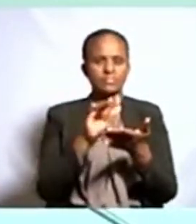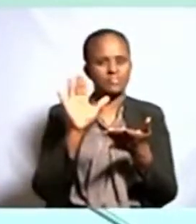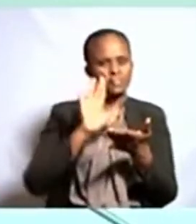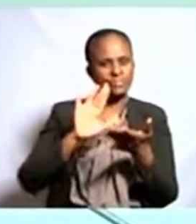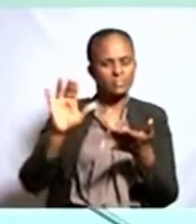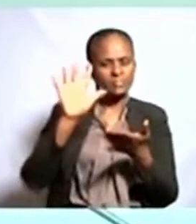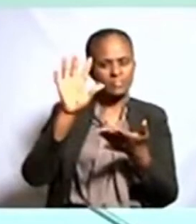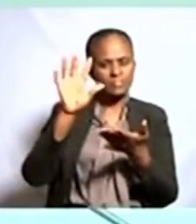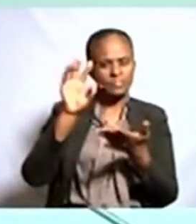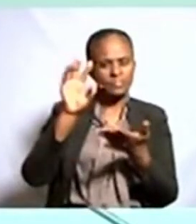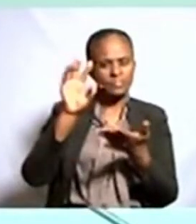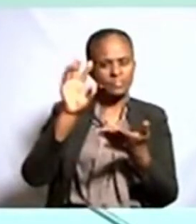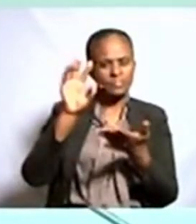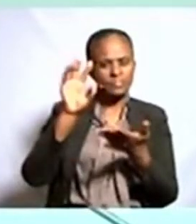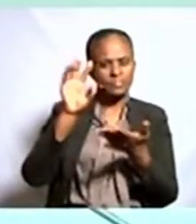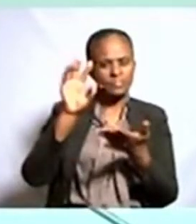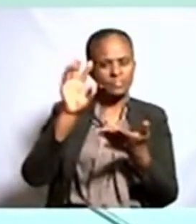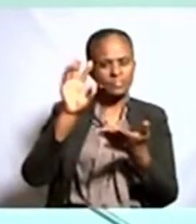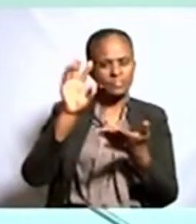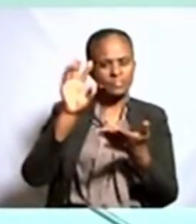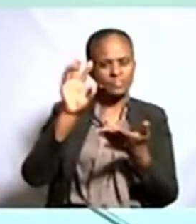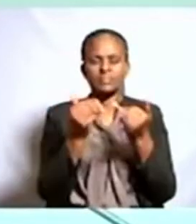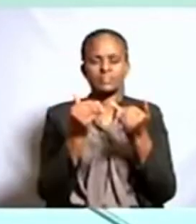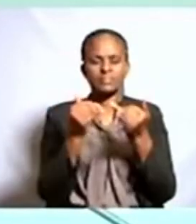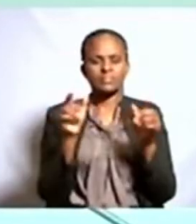5 million kwacha, equivalent to